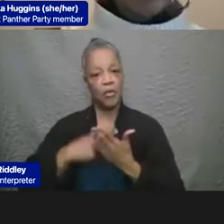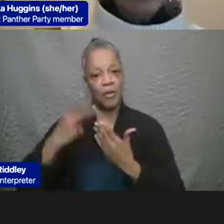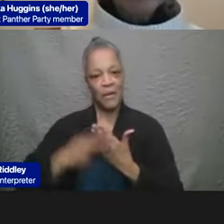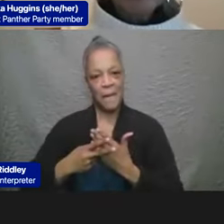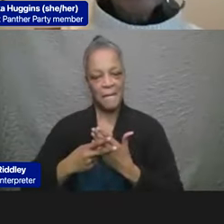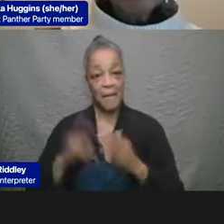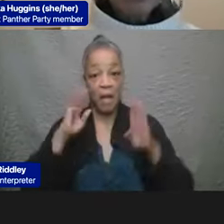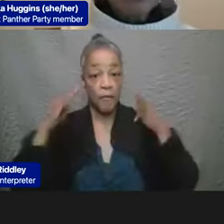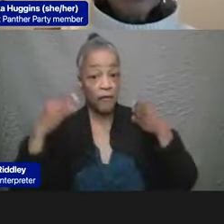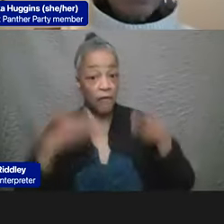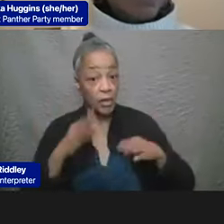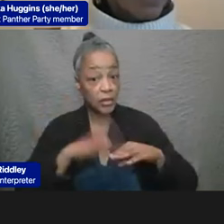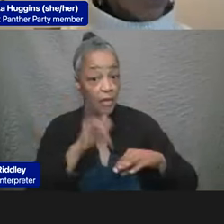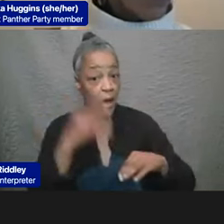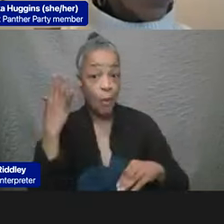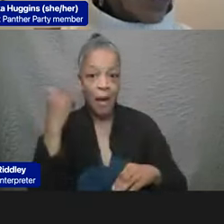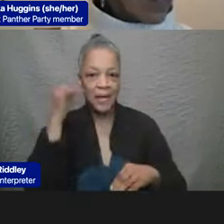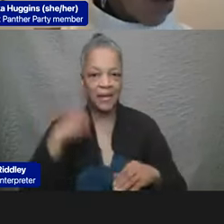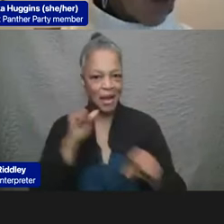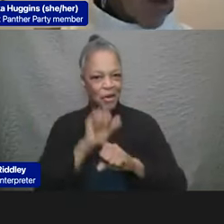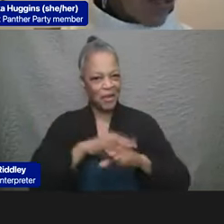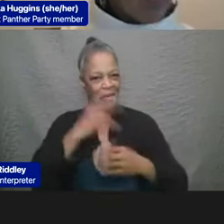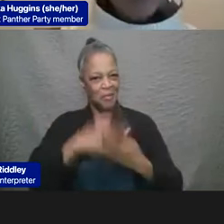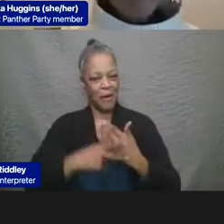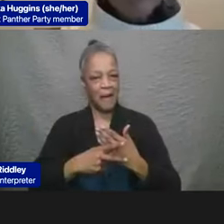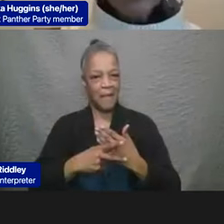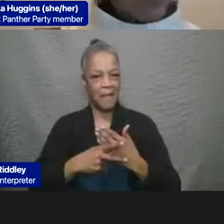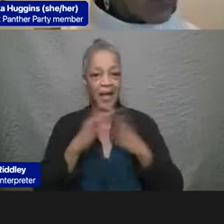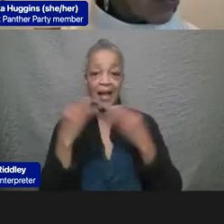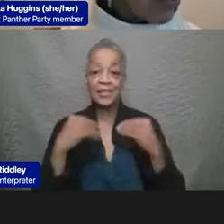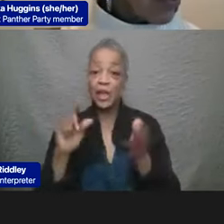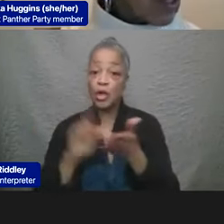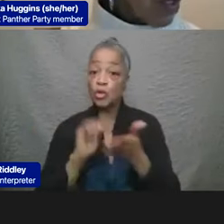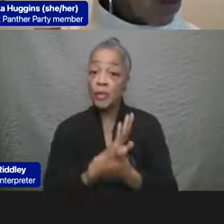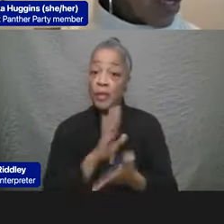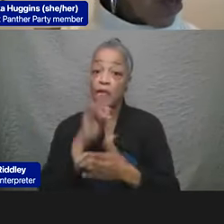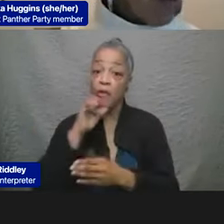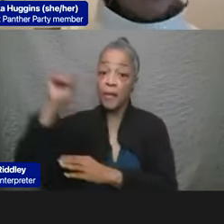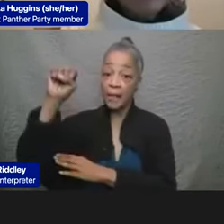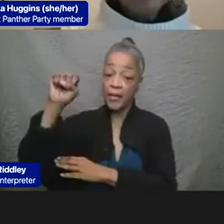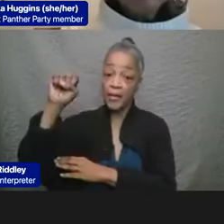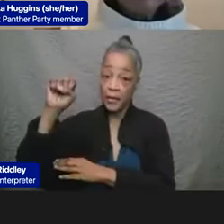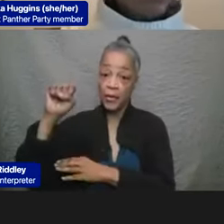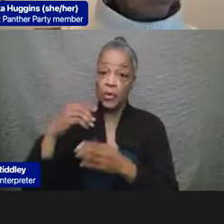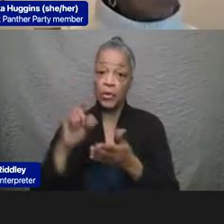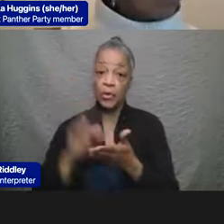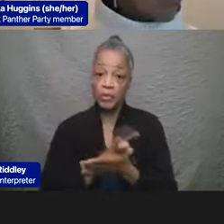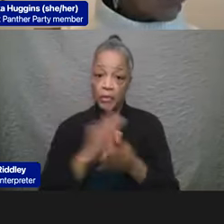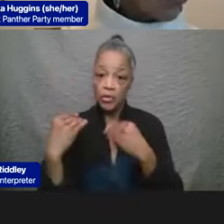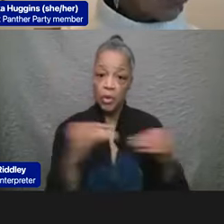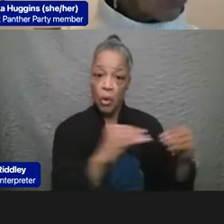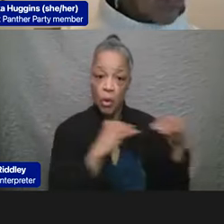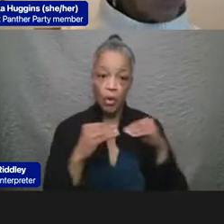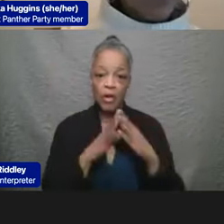I've worked in them. Not only did I sell party newspaper on street corners, but I also